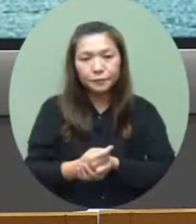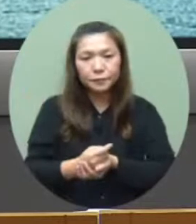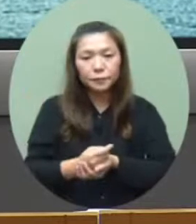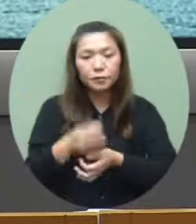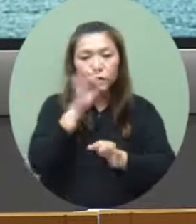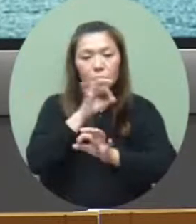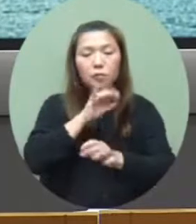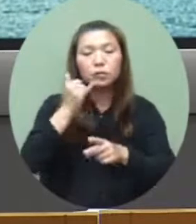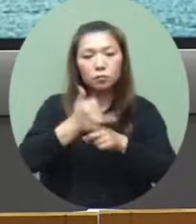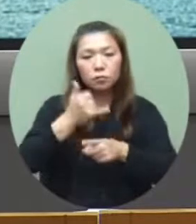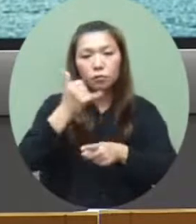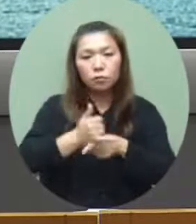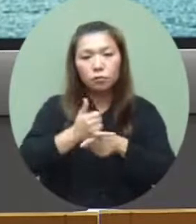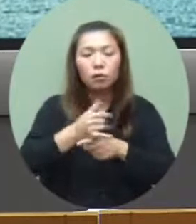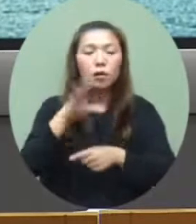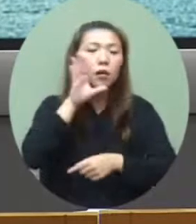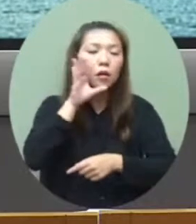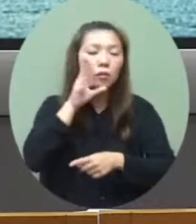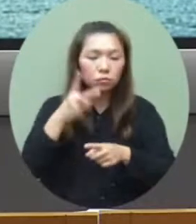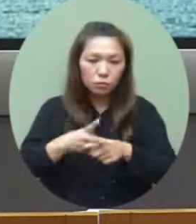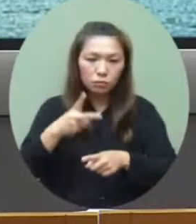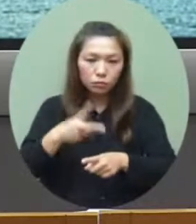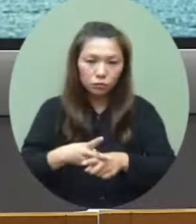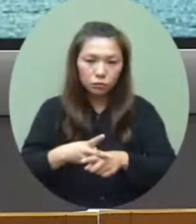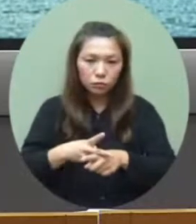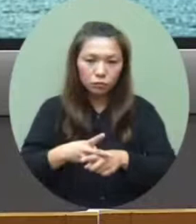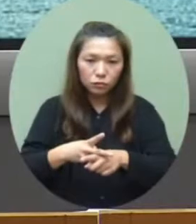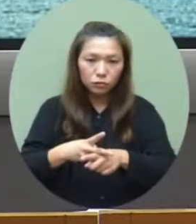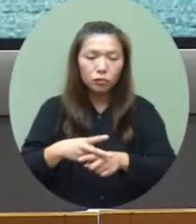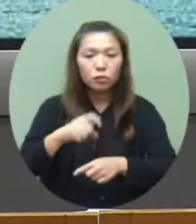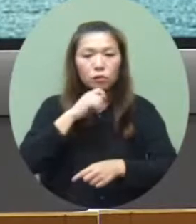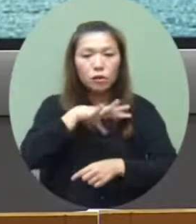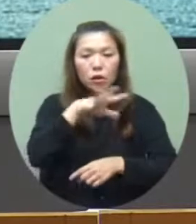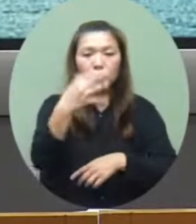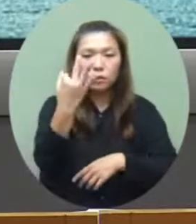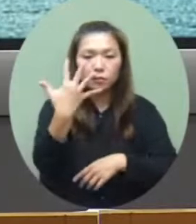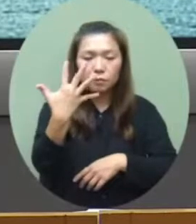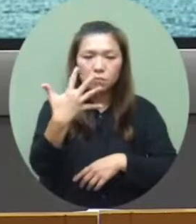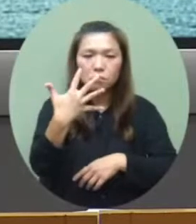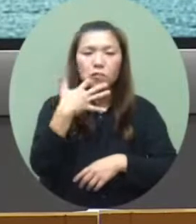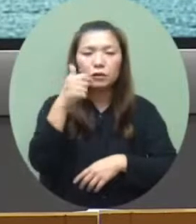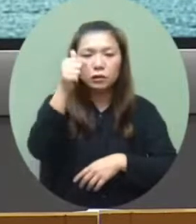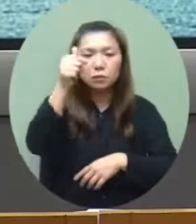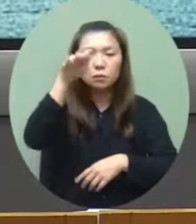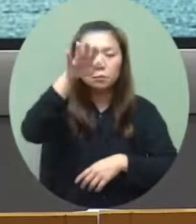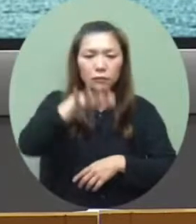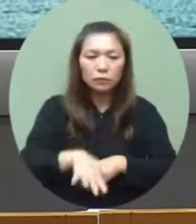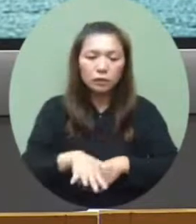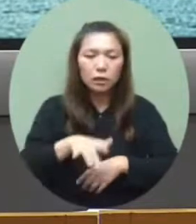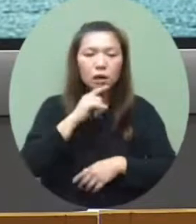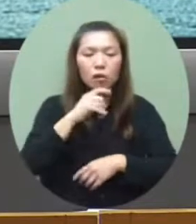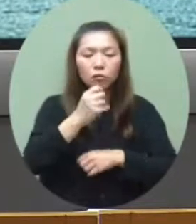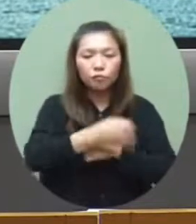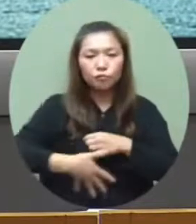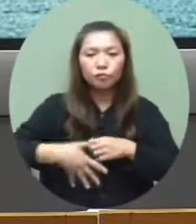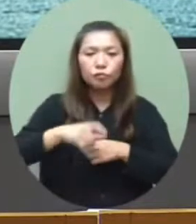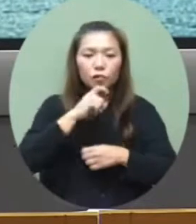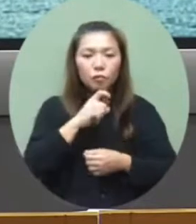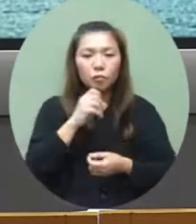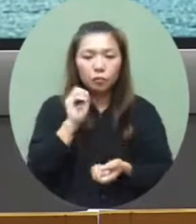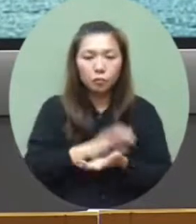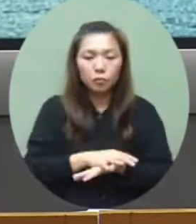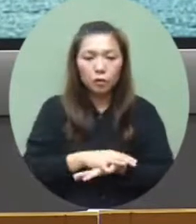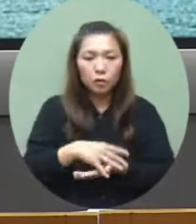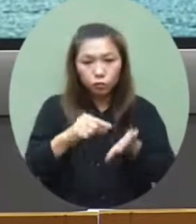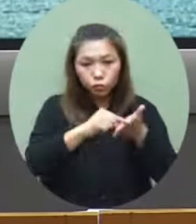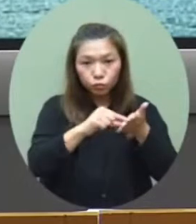US, and 16 from Singapore, and 12 from Thailand. As for the remaining 35 places,